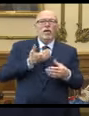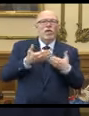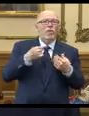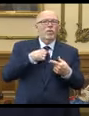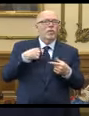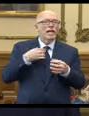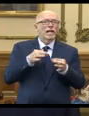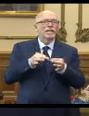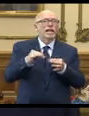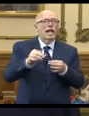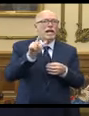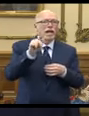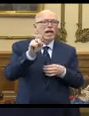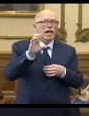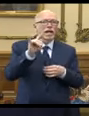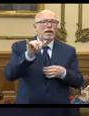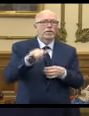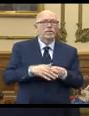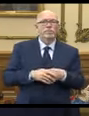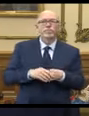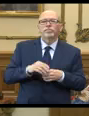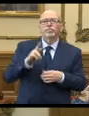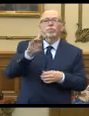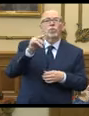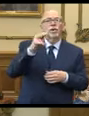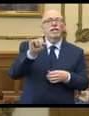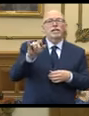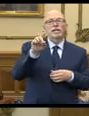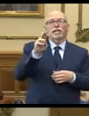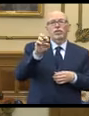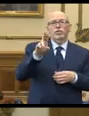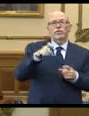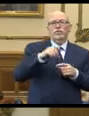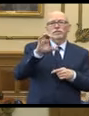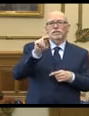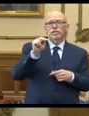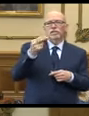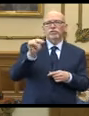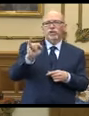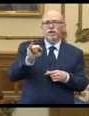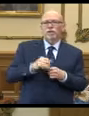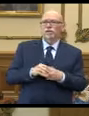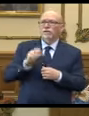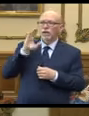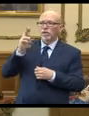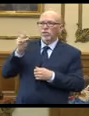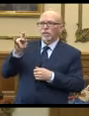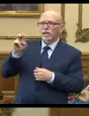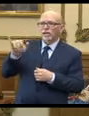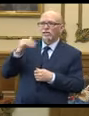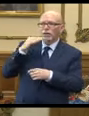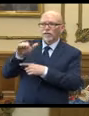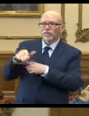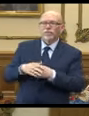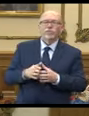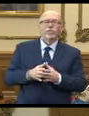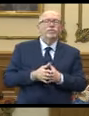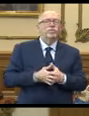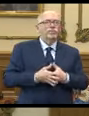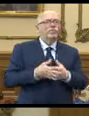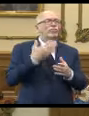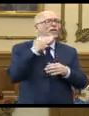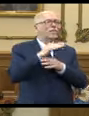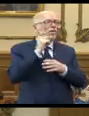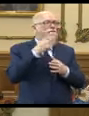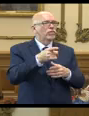delay Lake County. Whitney Downard, CNHI. Hello, Whitney. Good afternoon. Good afternoon,